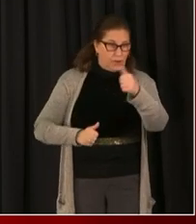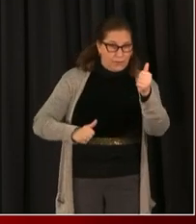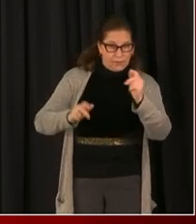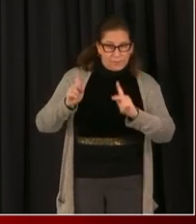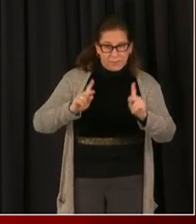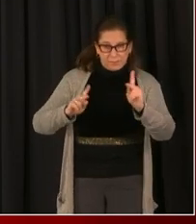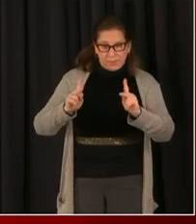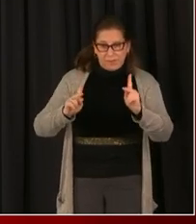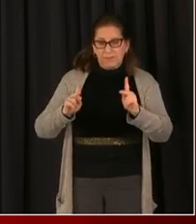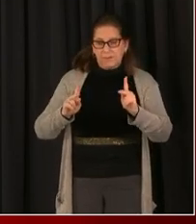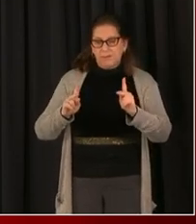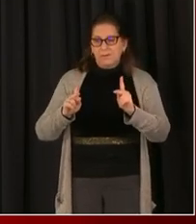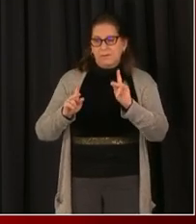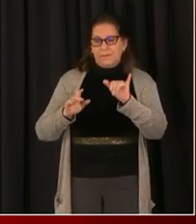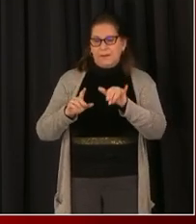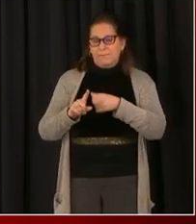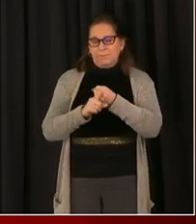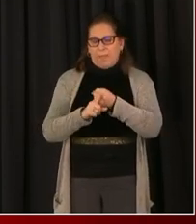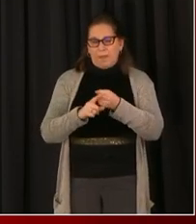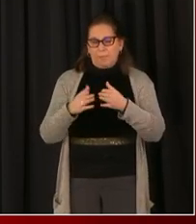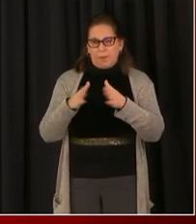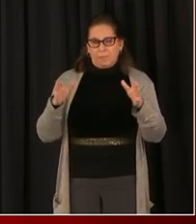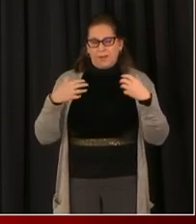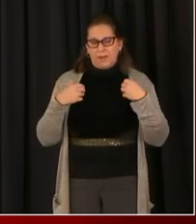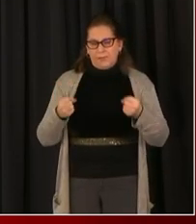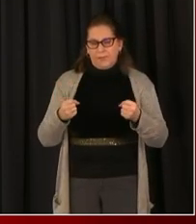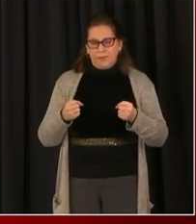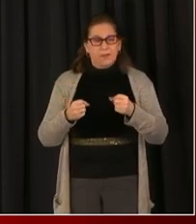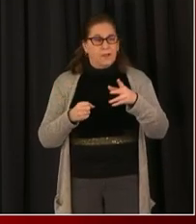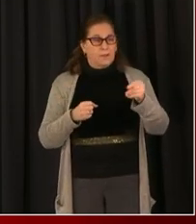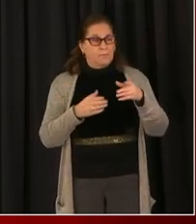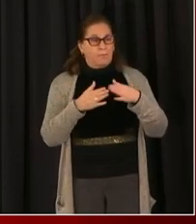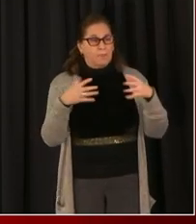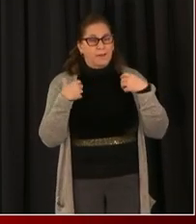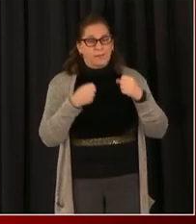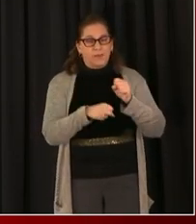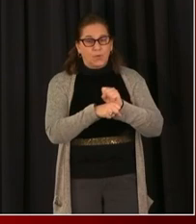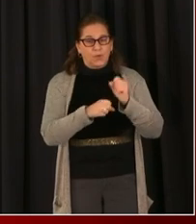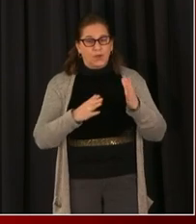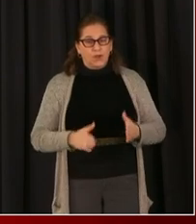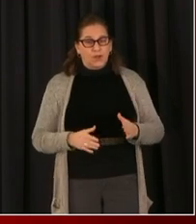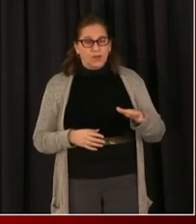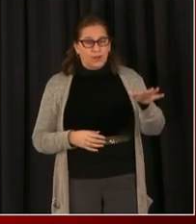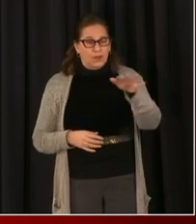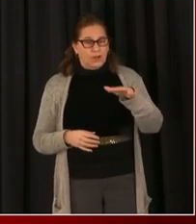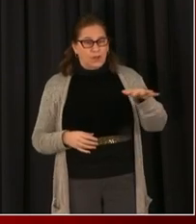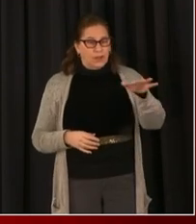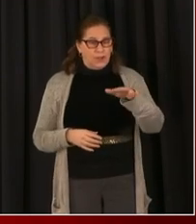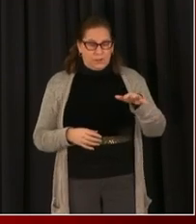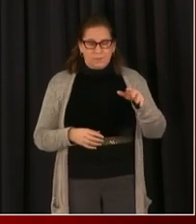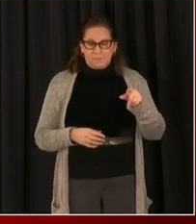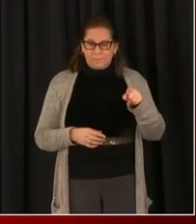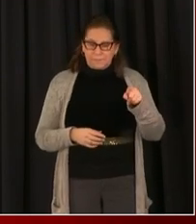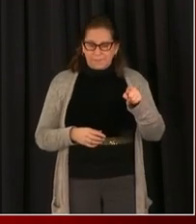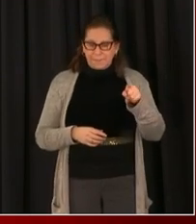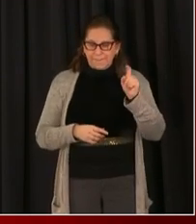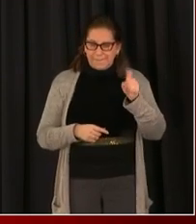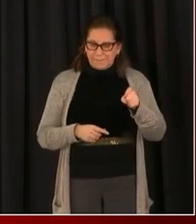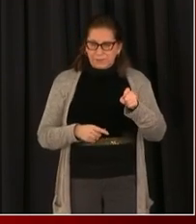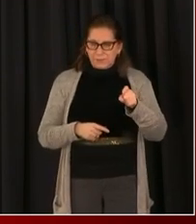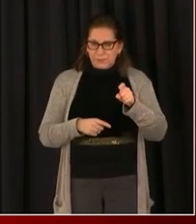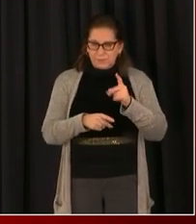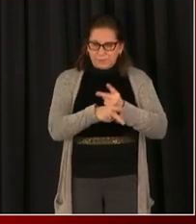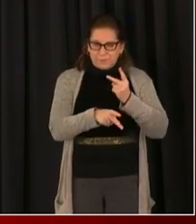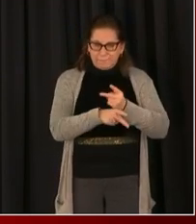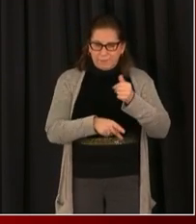capacity to do the work. And while we have these goals, these lofty goals of being able to complete a tremendous amount of